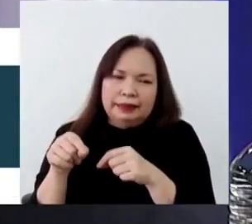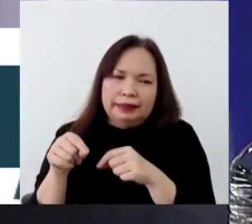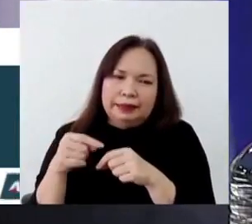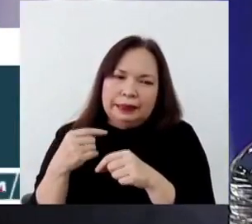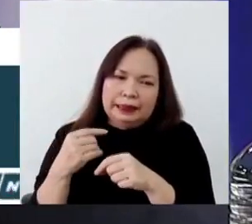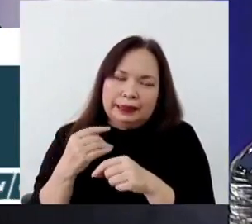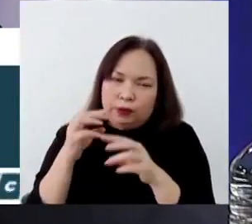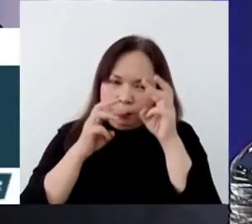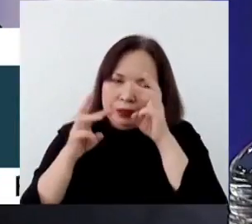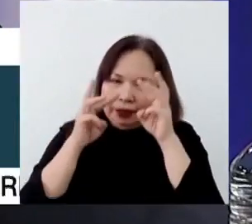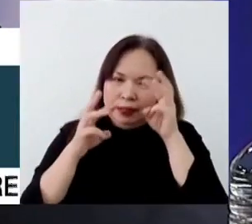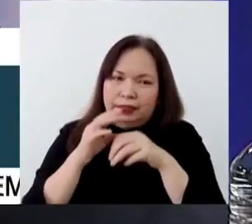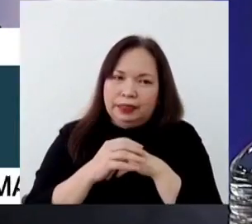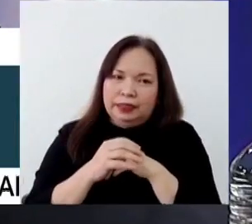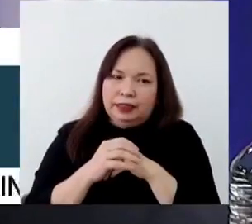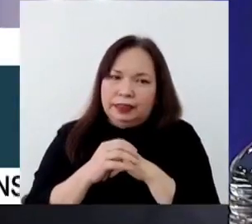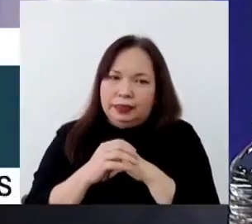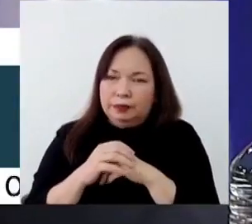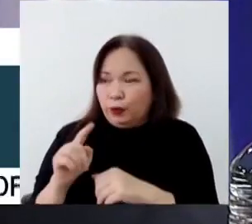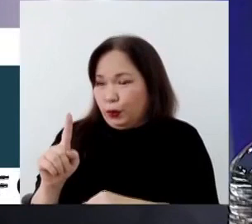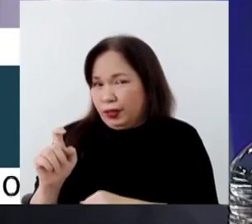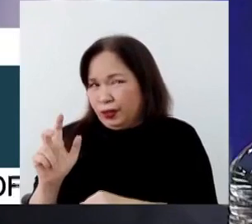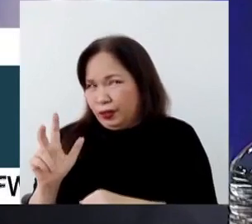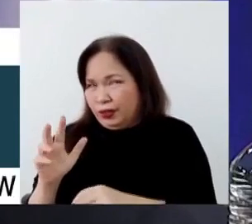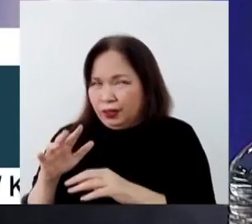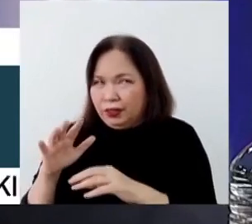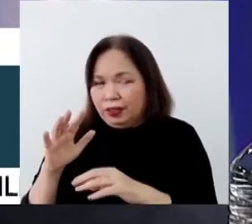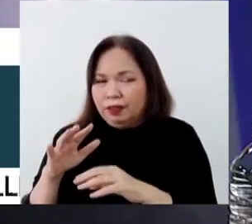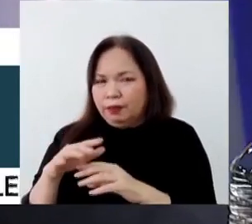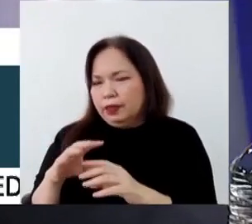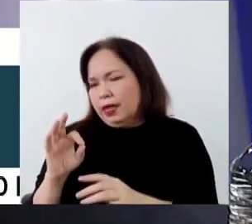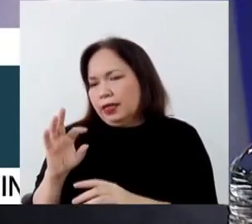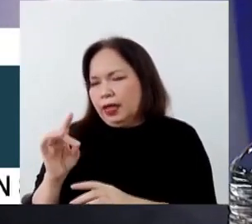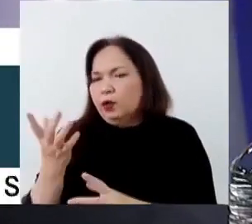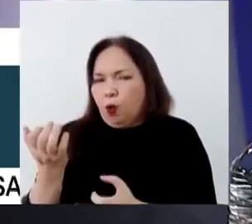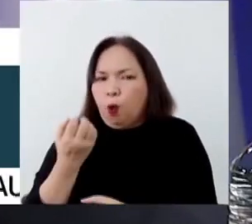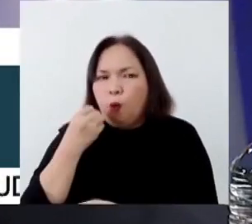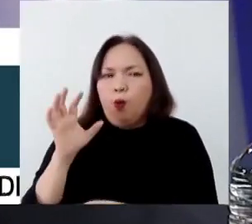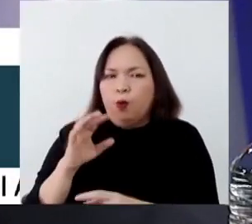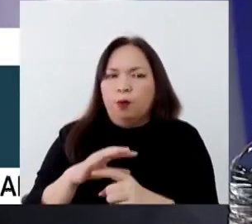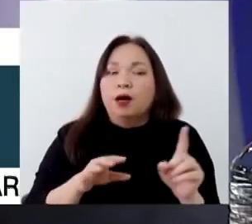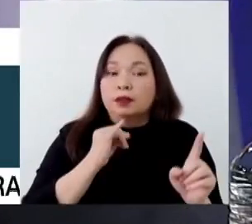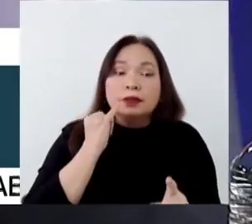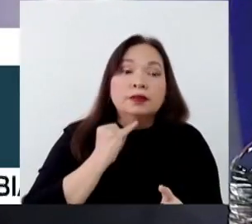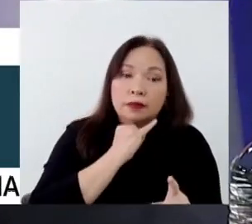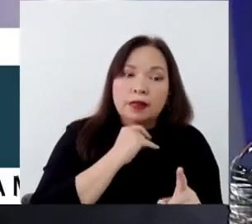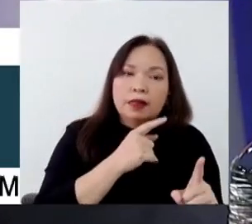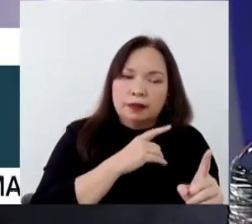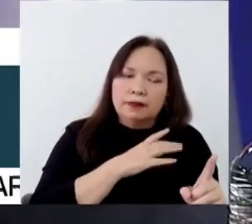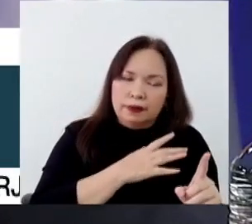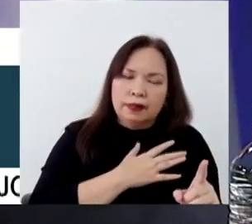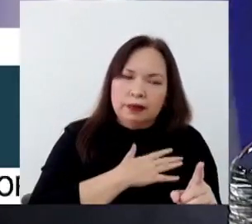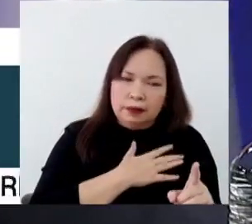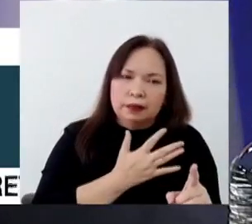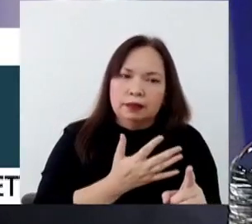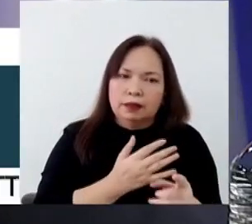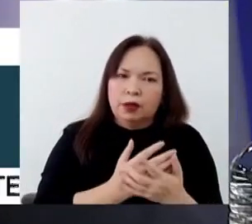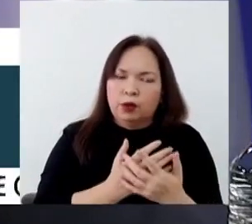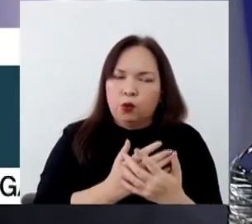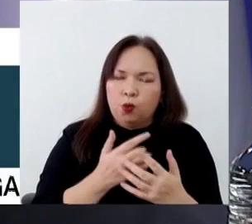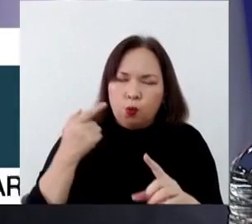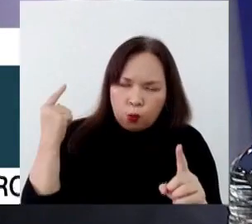obviously, Israel has indicated that they will undertake measures to eliminate Hamas.